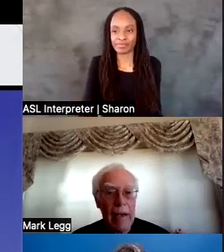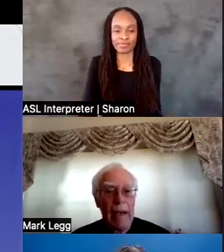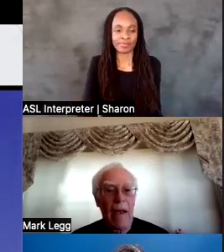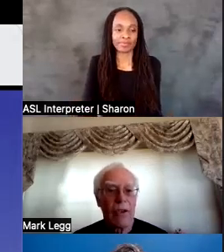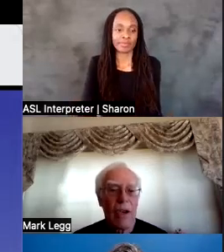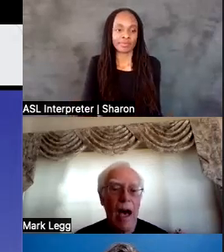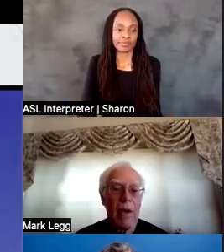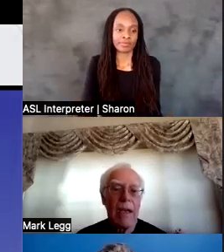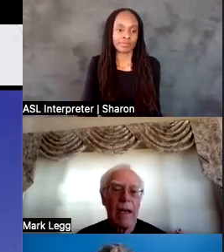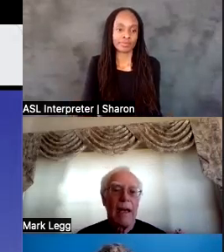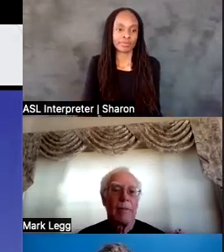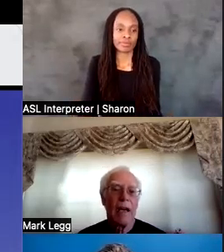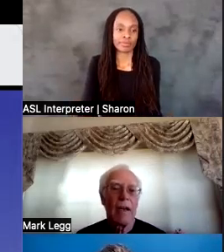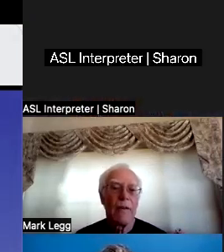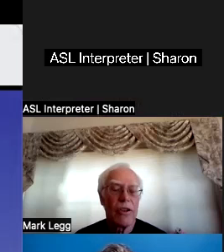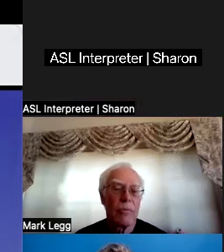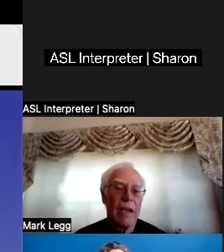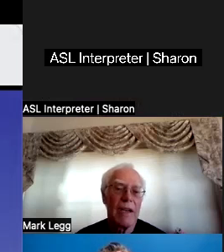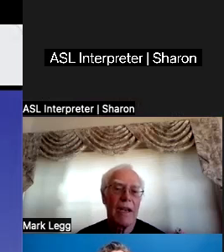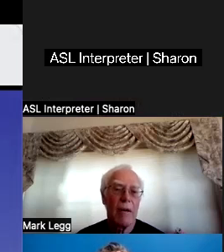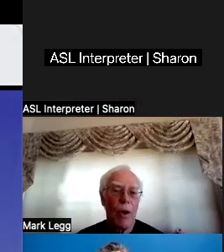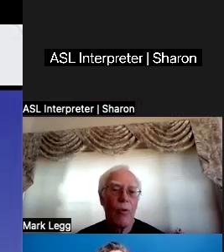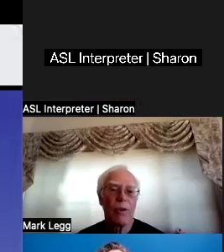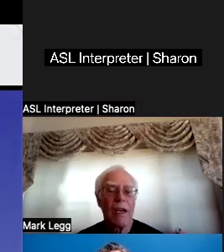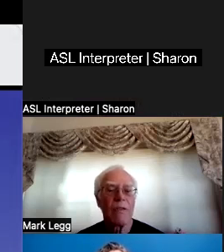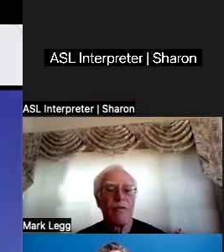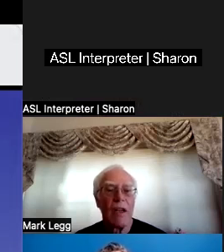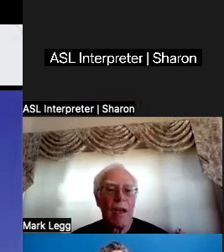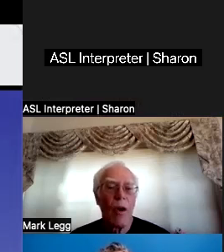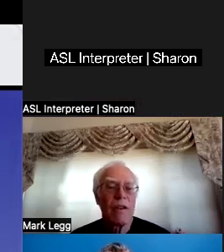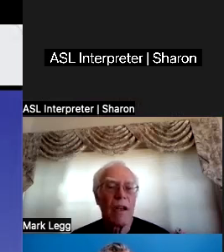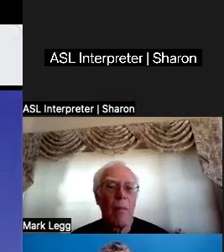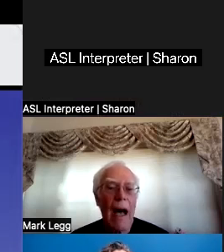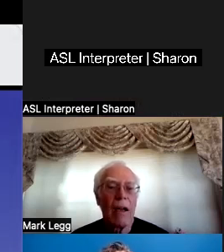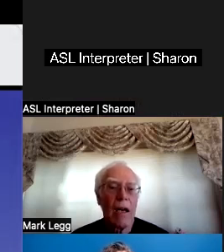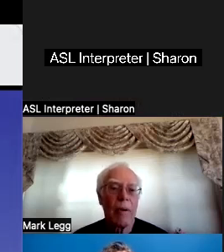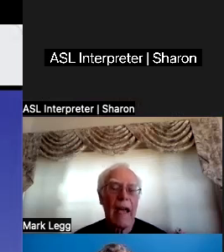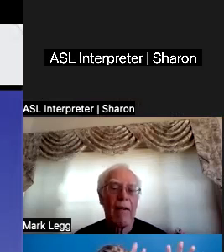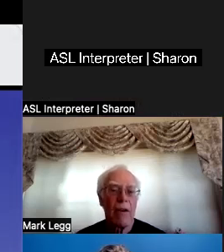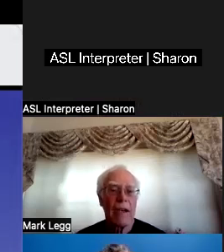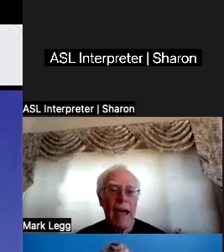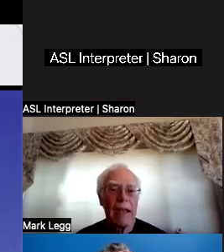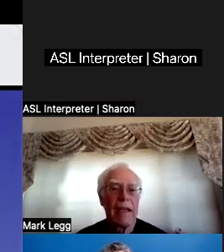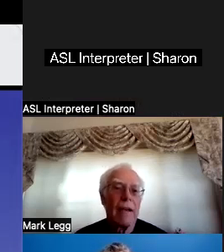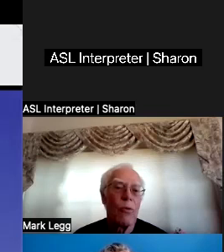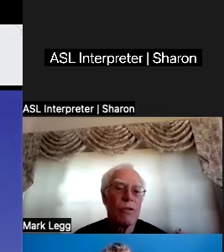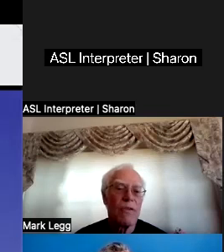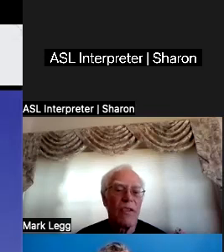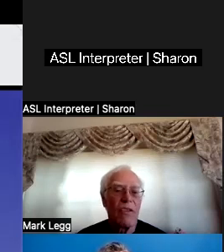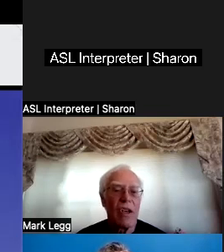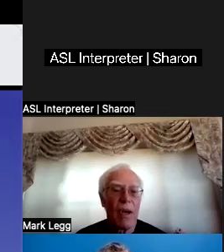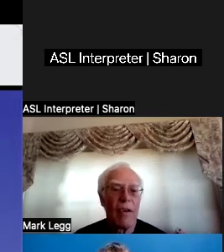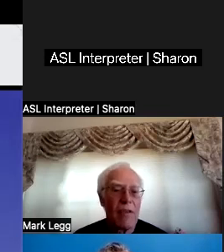tsunami. And the tsunami has been controversial because they said a boat was washed a mile up Gaviota Canyon, which